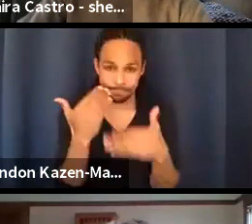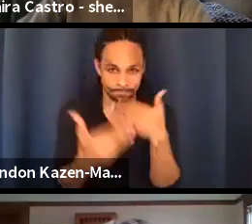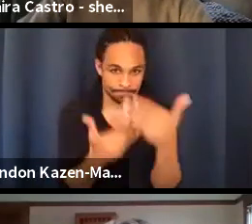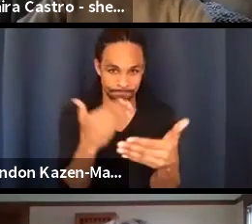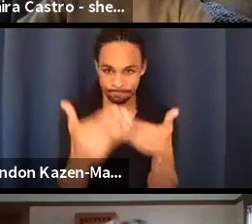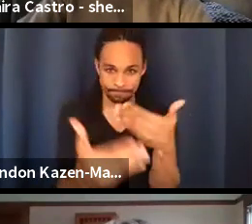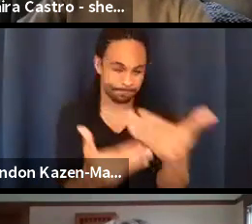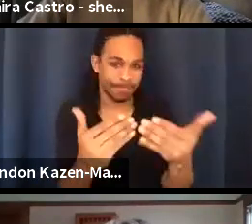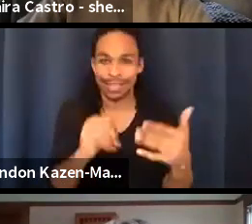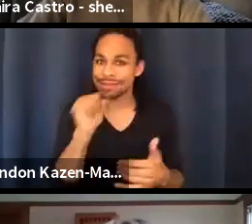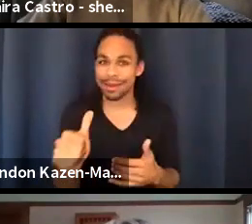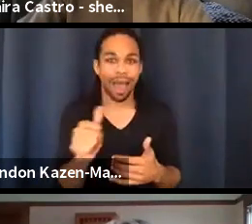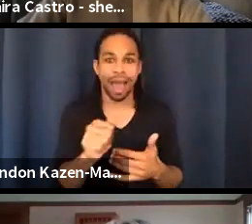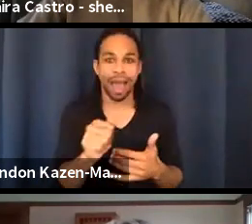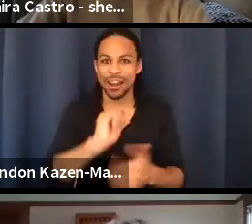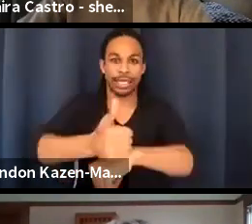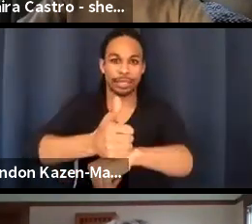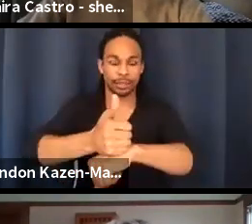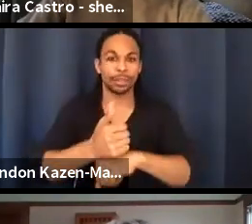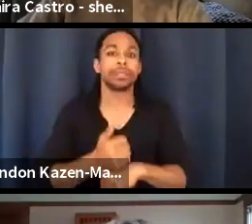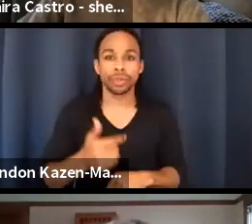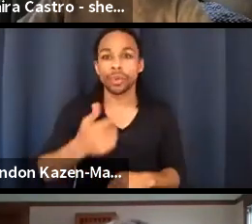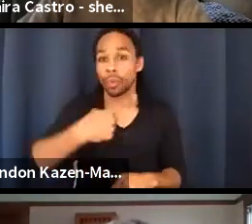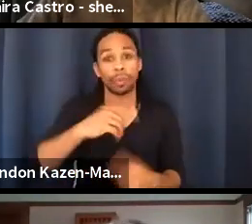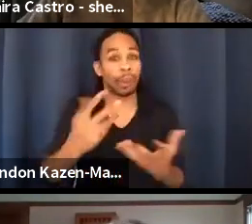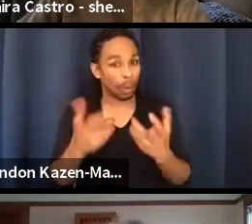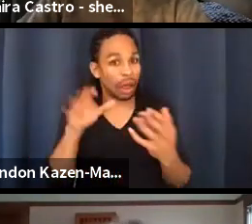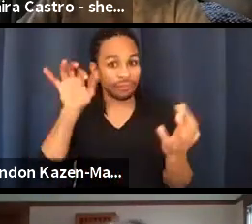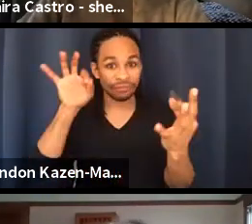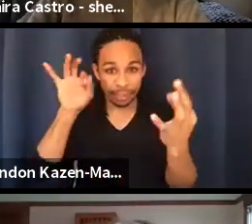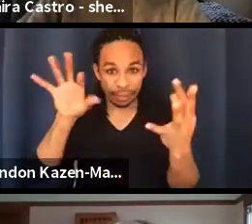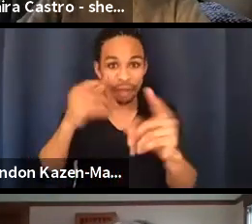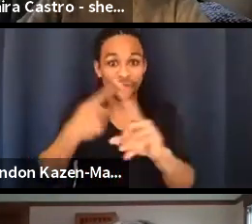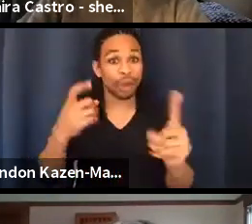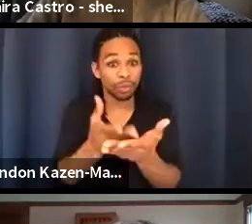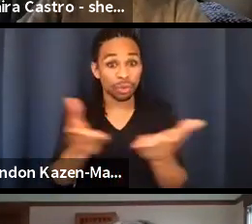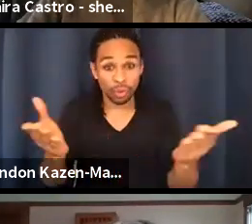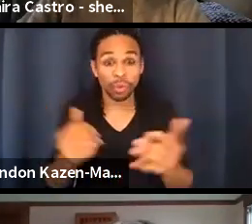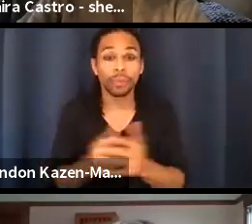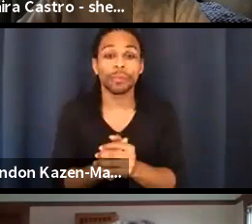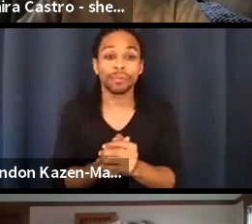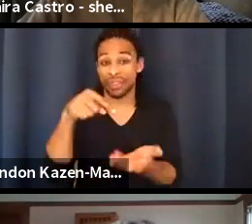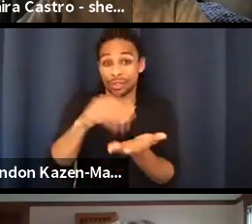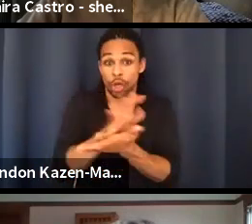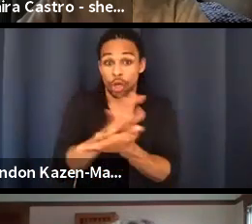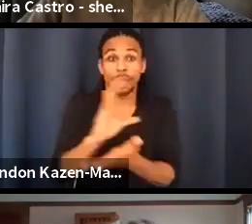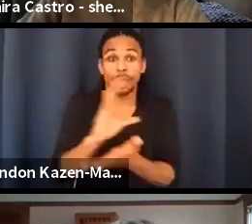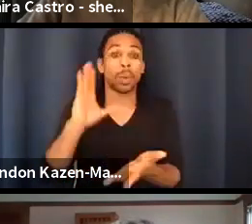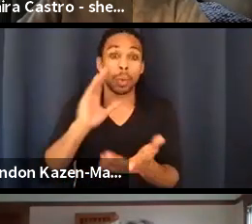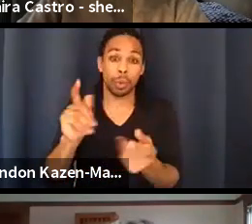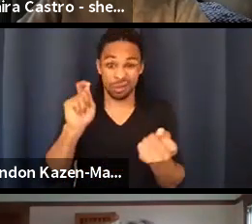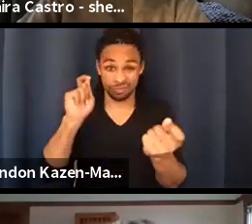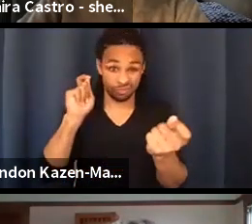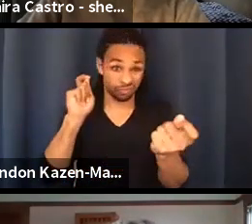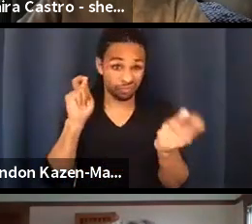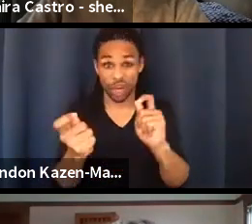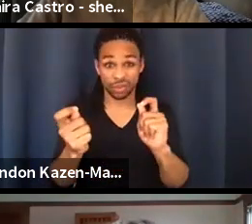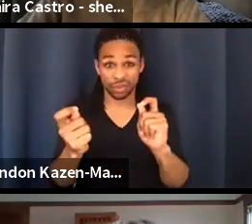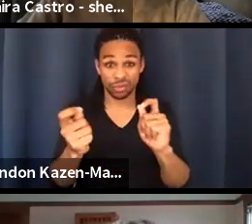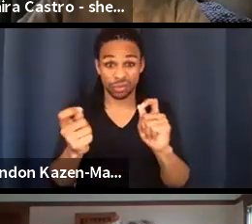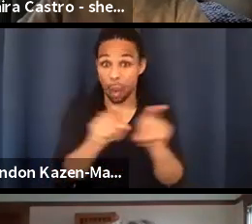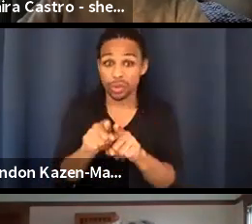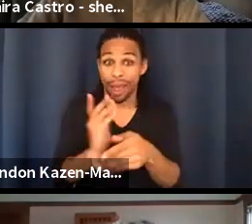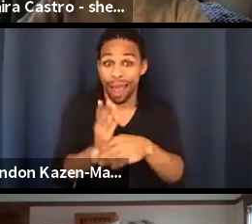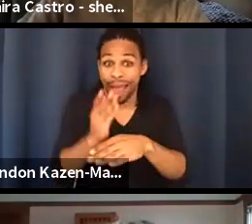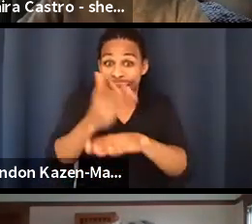corner after each section. The document will undergo a revision after tonight's Real Talk. You can reach out